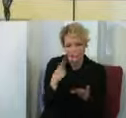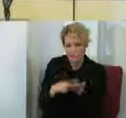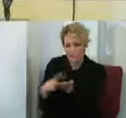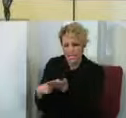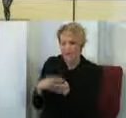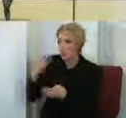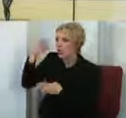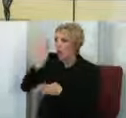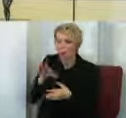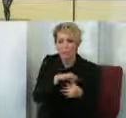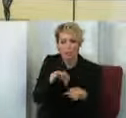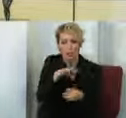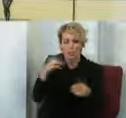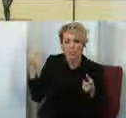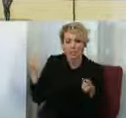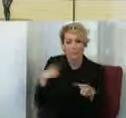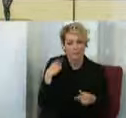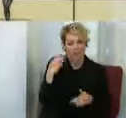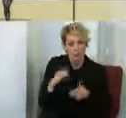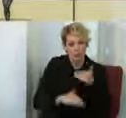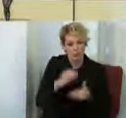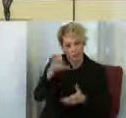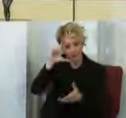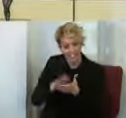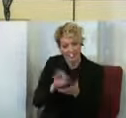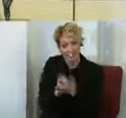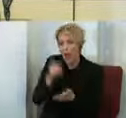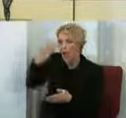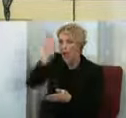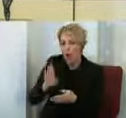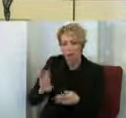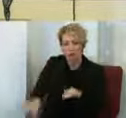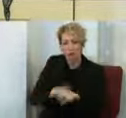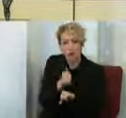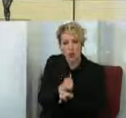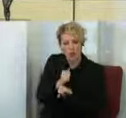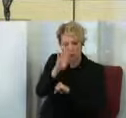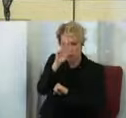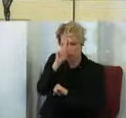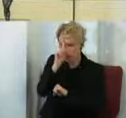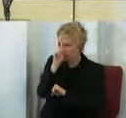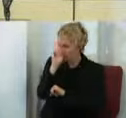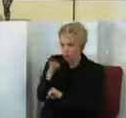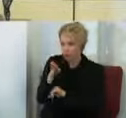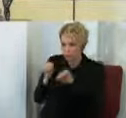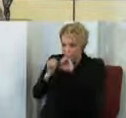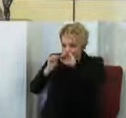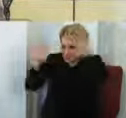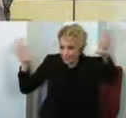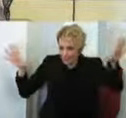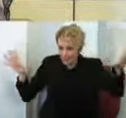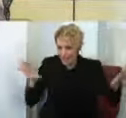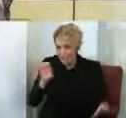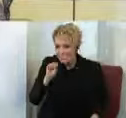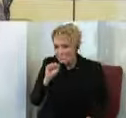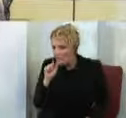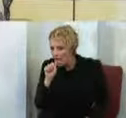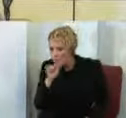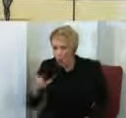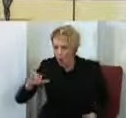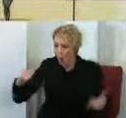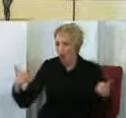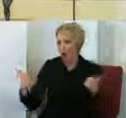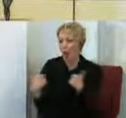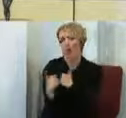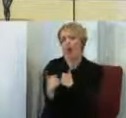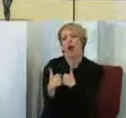spirit, discussing coming to believe that God would restore us to sanity. It was challenging, it was hard, and sometimes